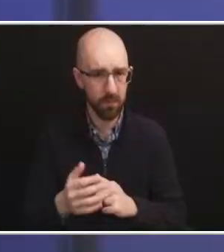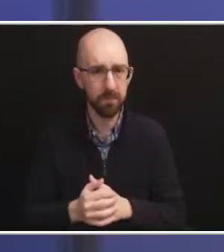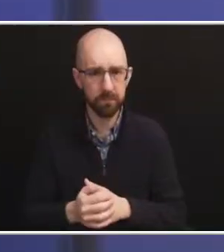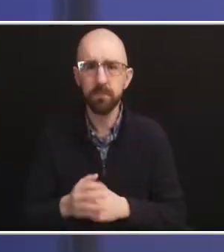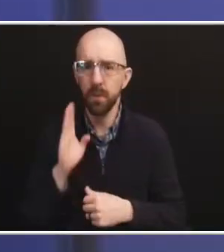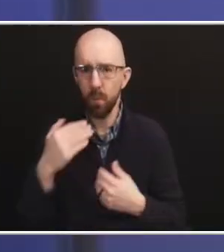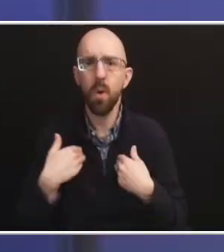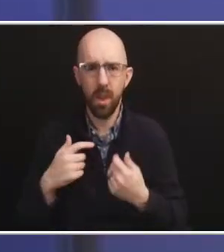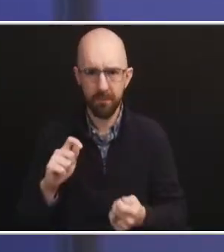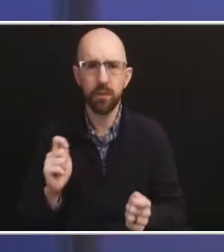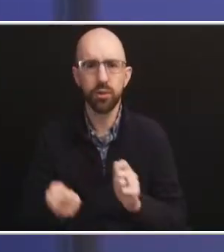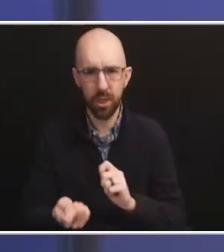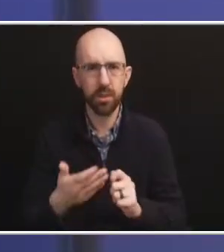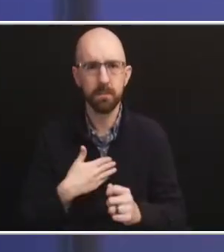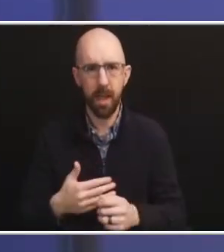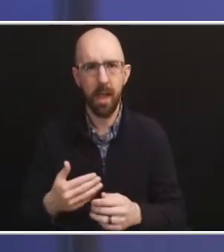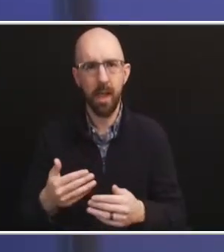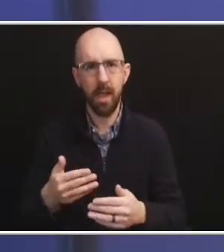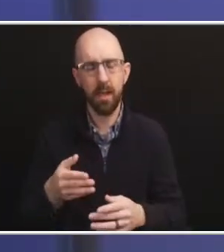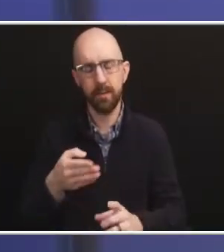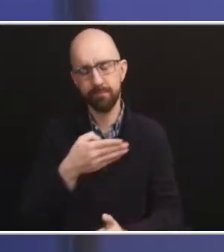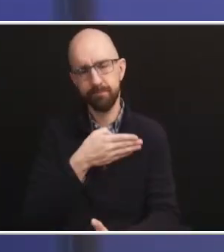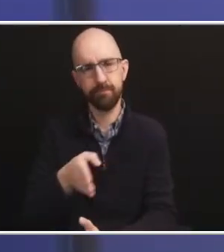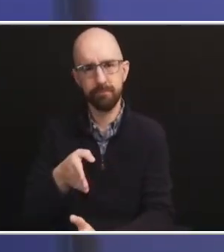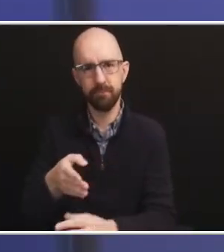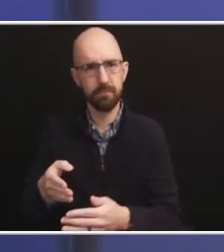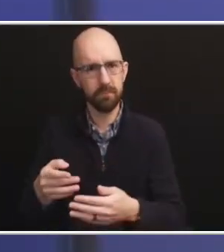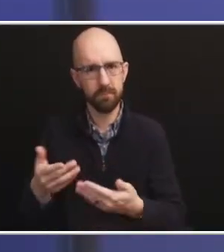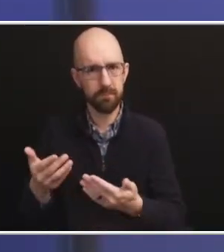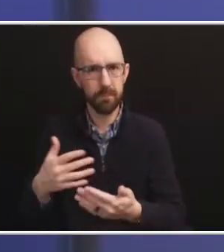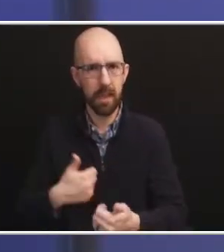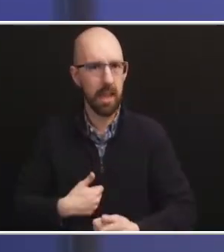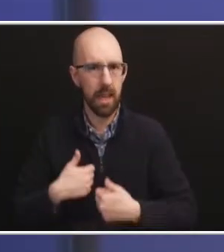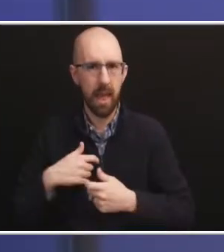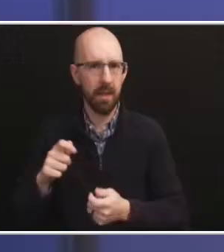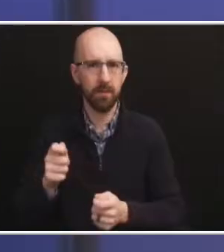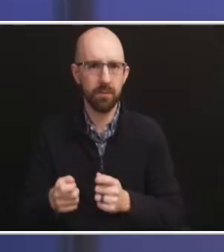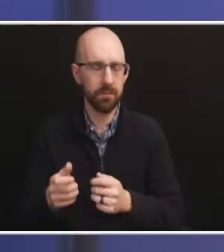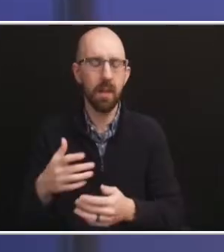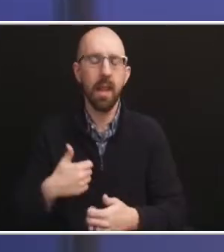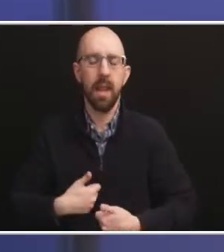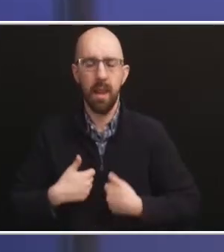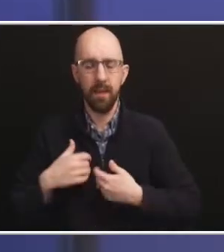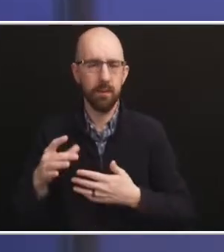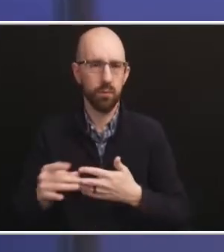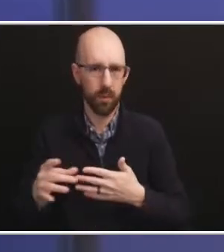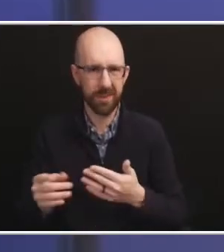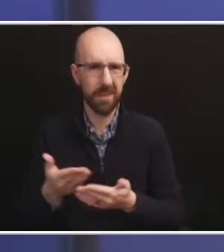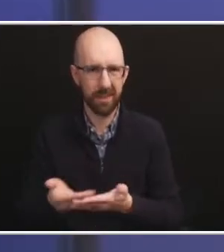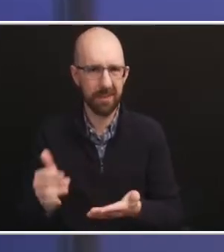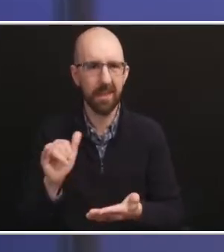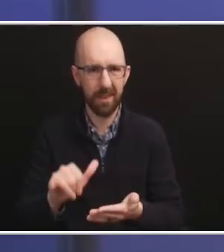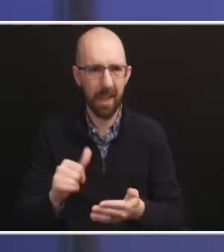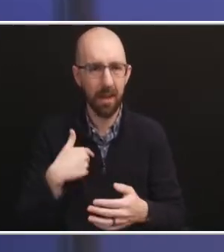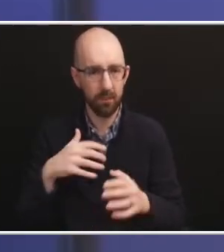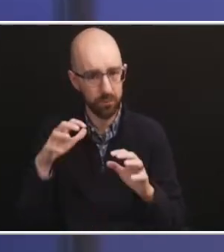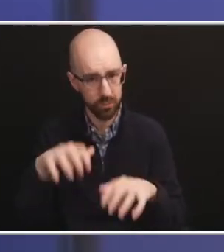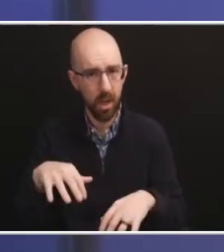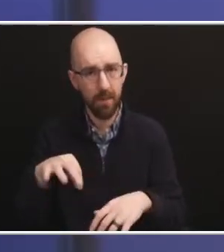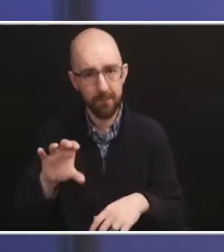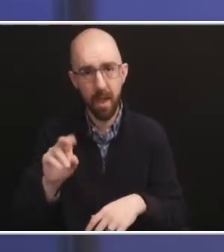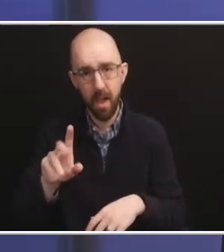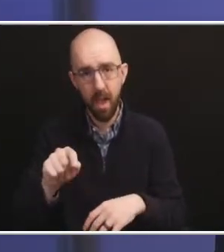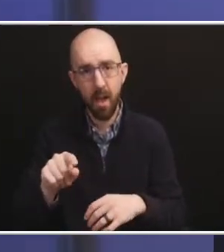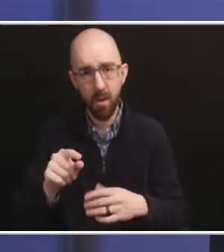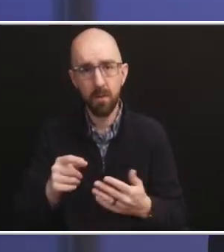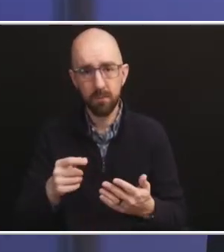changed my direction and life choices and stuff like that, and it was shocking finding that out. And I